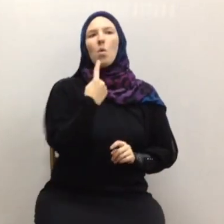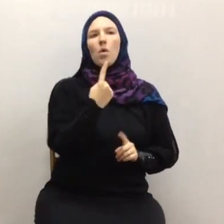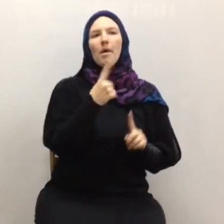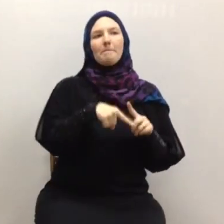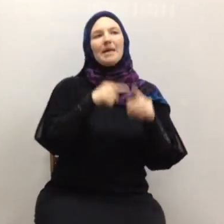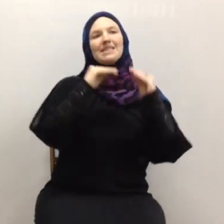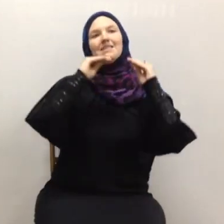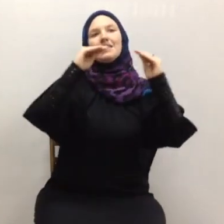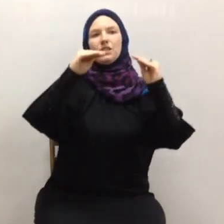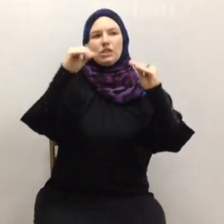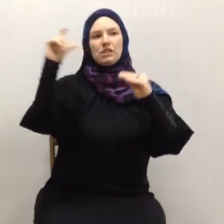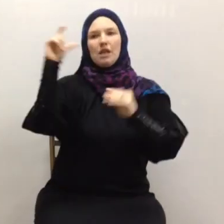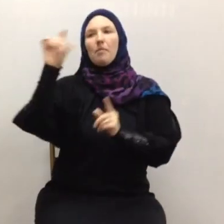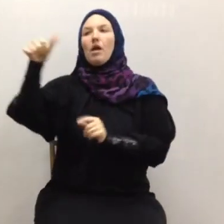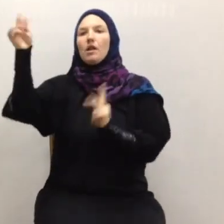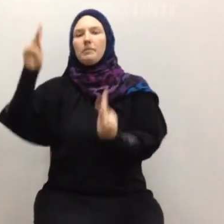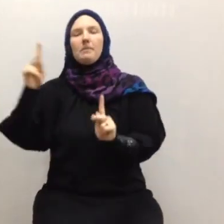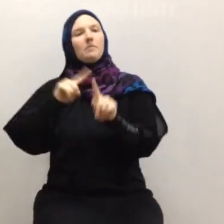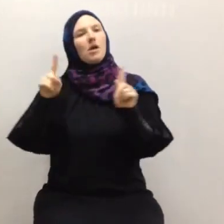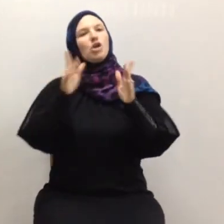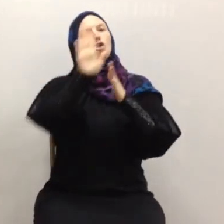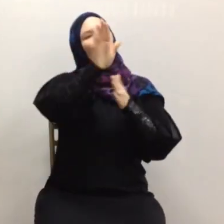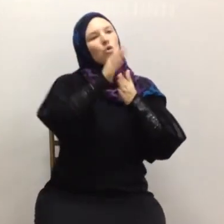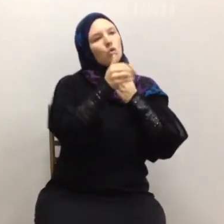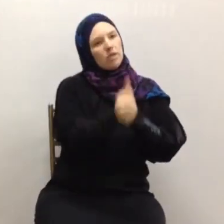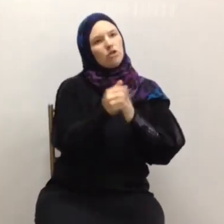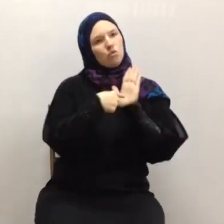leadership as a Muslim.